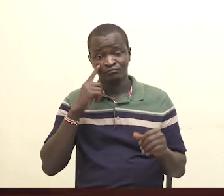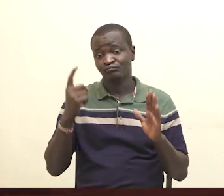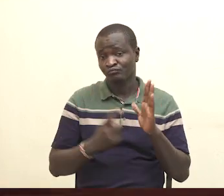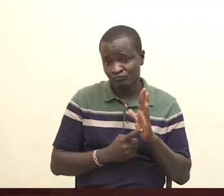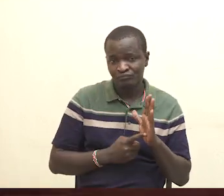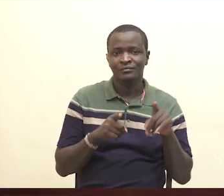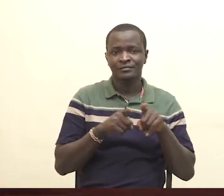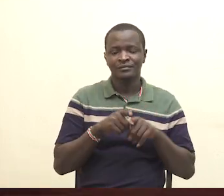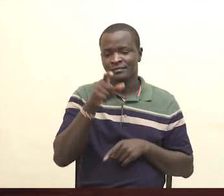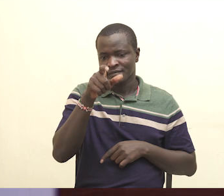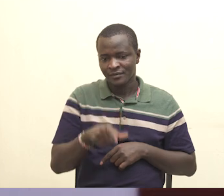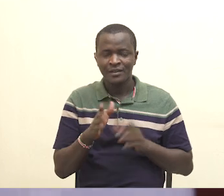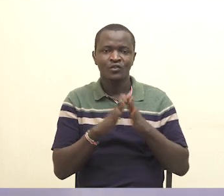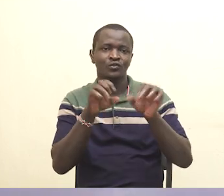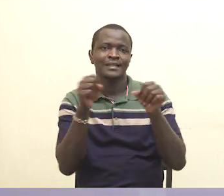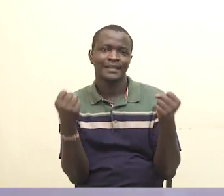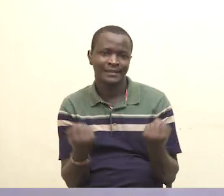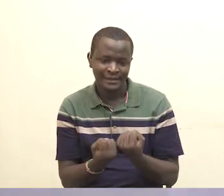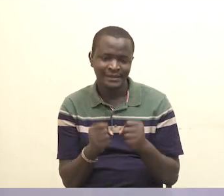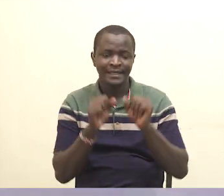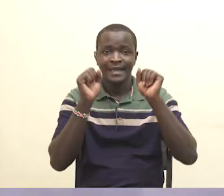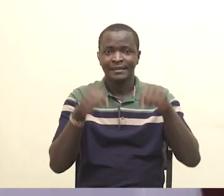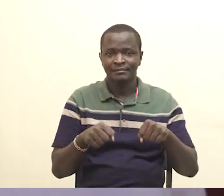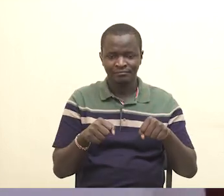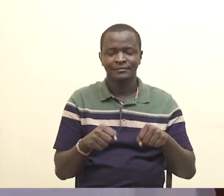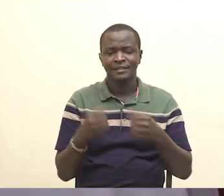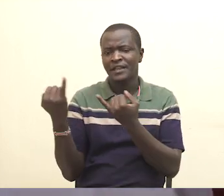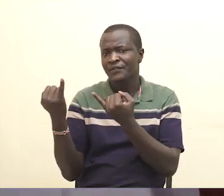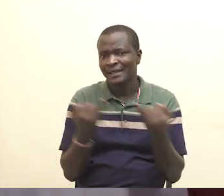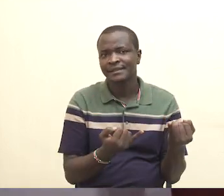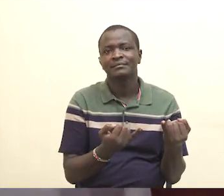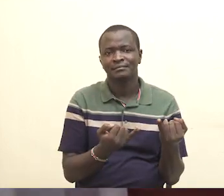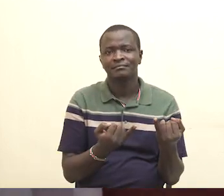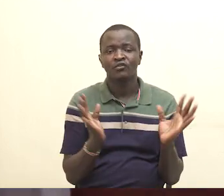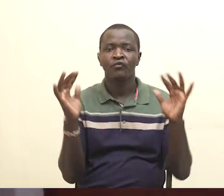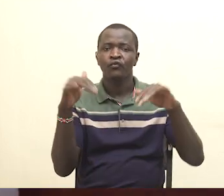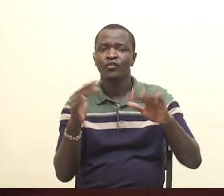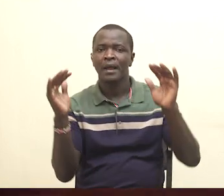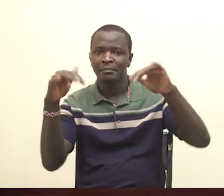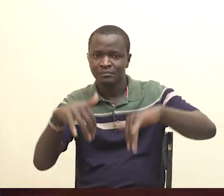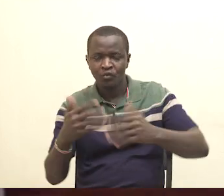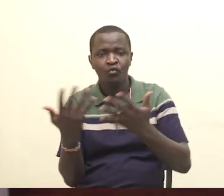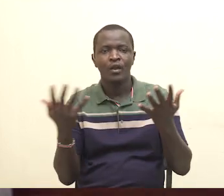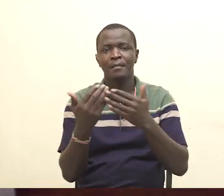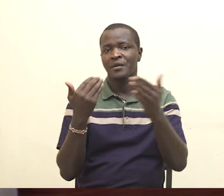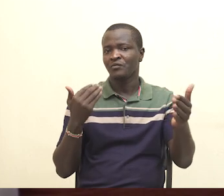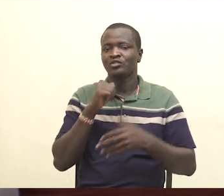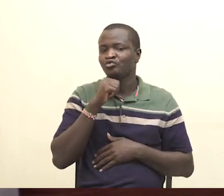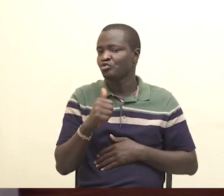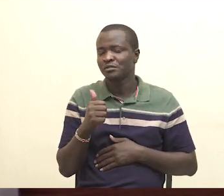of the society, and even we are invited in forums where before we were